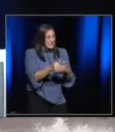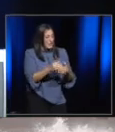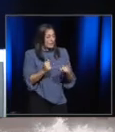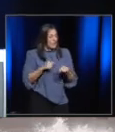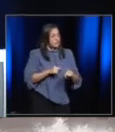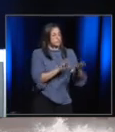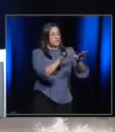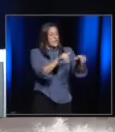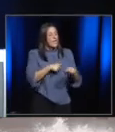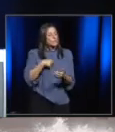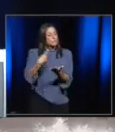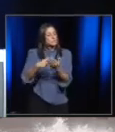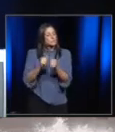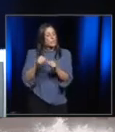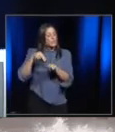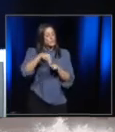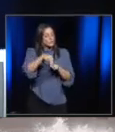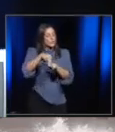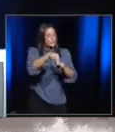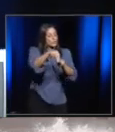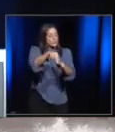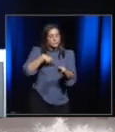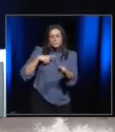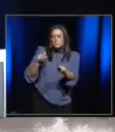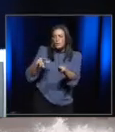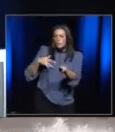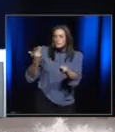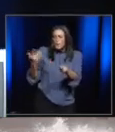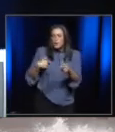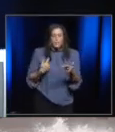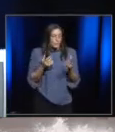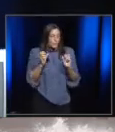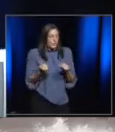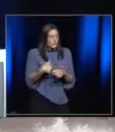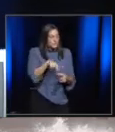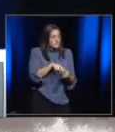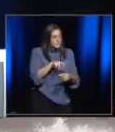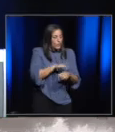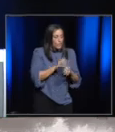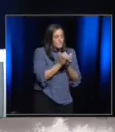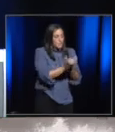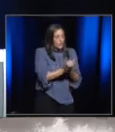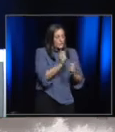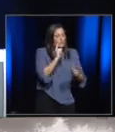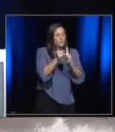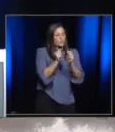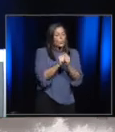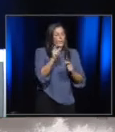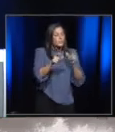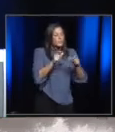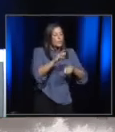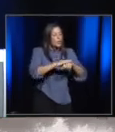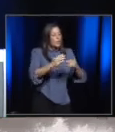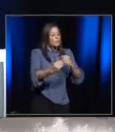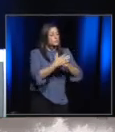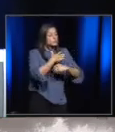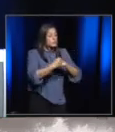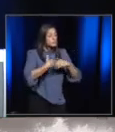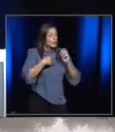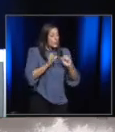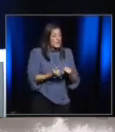about what they've seen, and we're even known to sit on our boat and have a conversation with people on shore. That's how close the dolphins are into